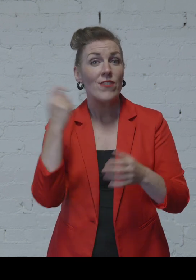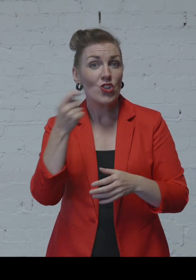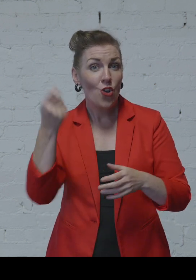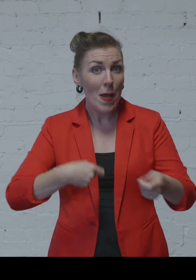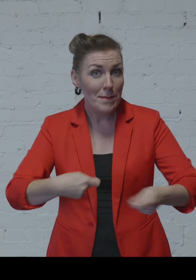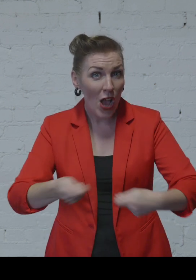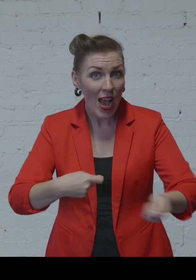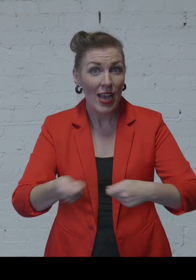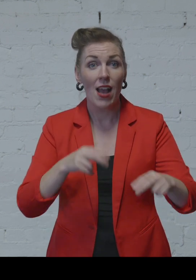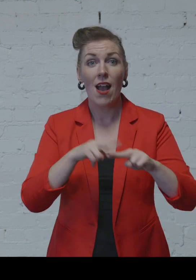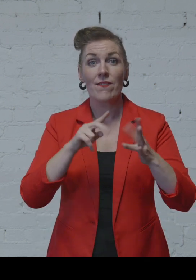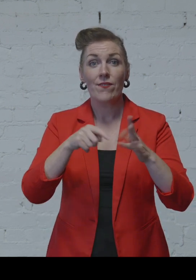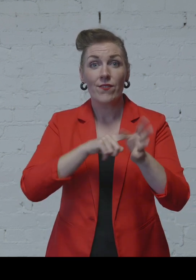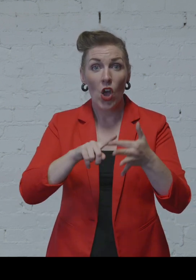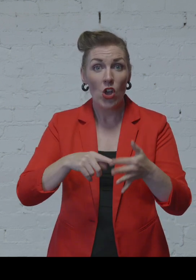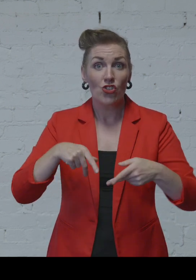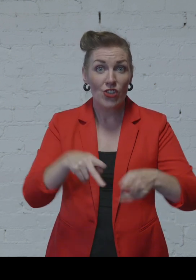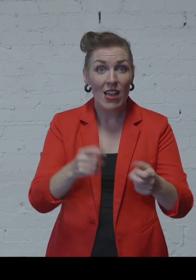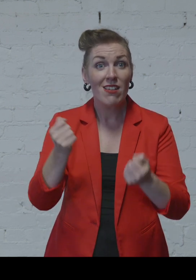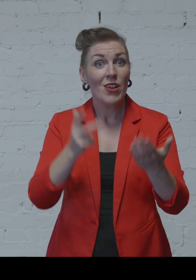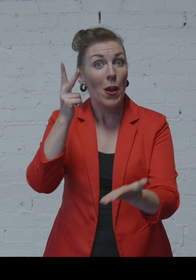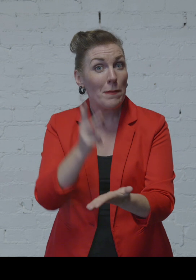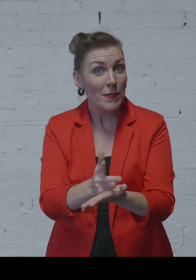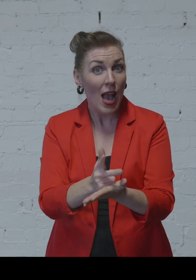and Foyle Street Car Park.